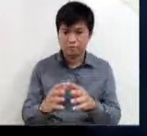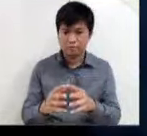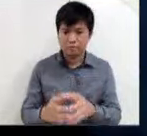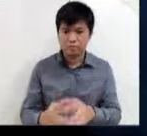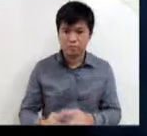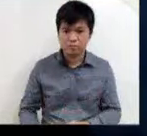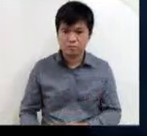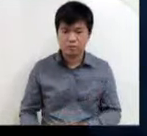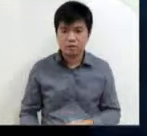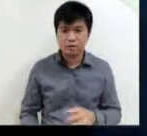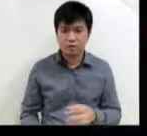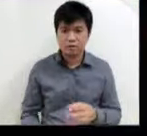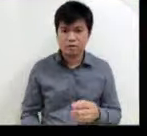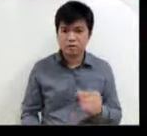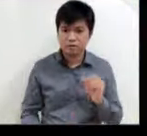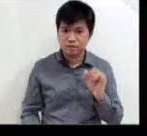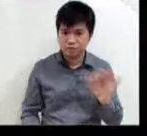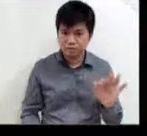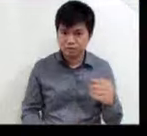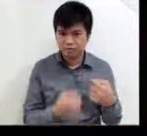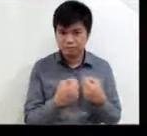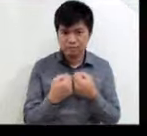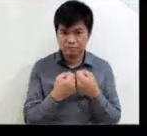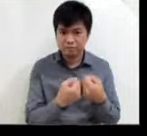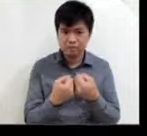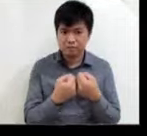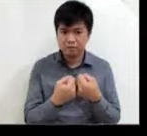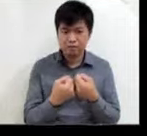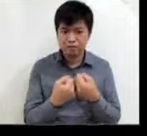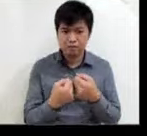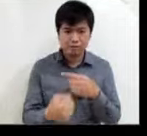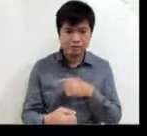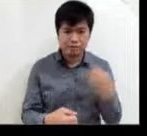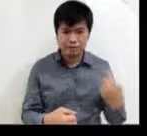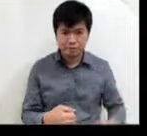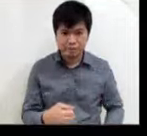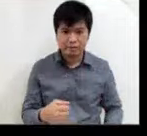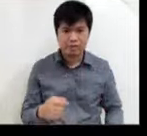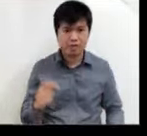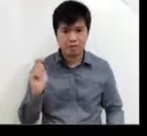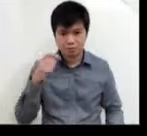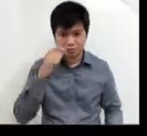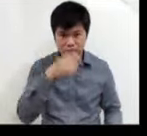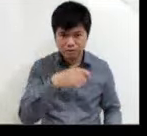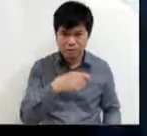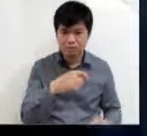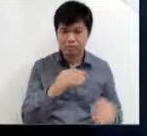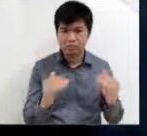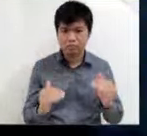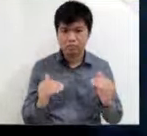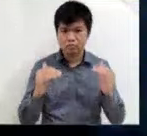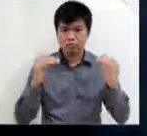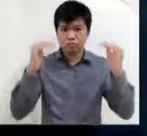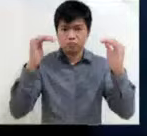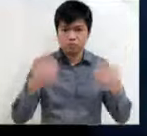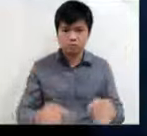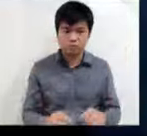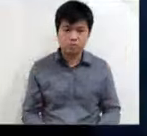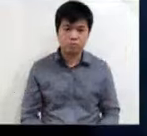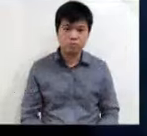In case tensions between China and Taiwan escalate further? Well, I think we need to look back